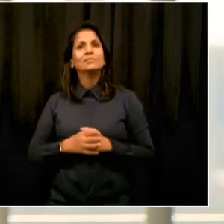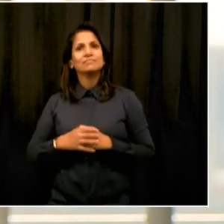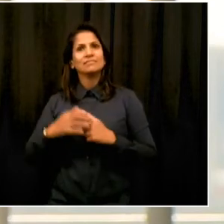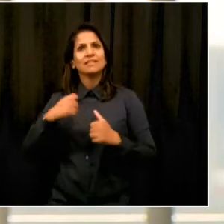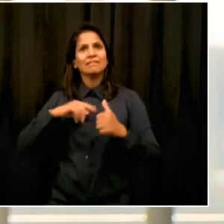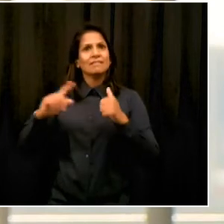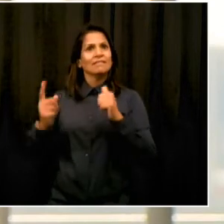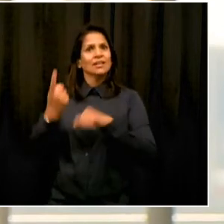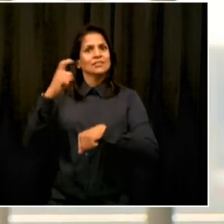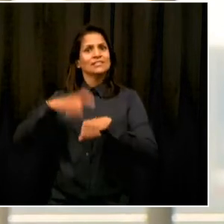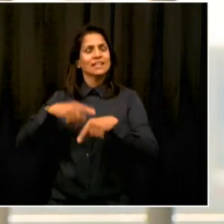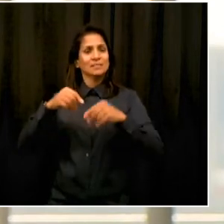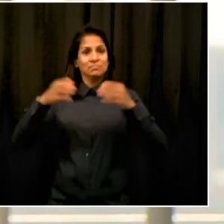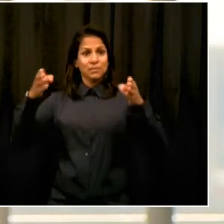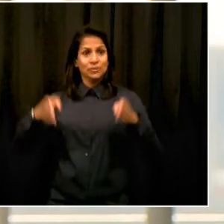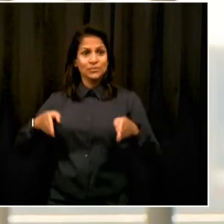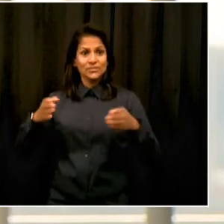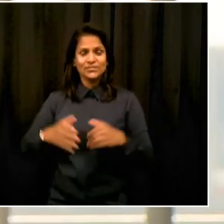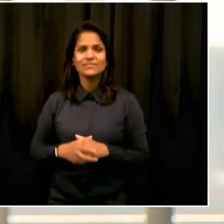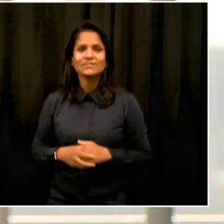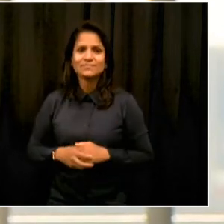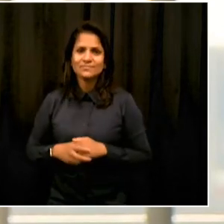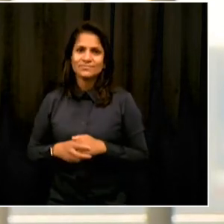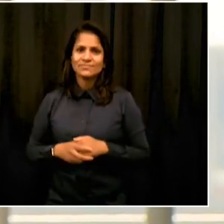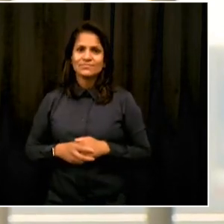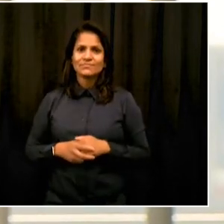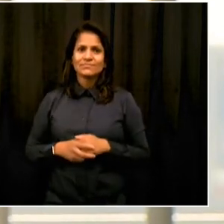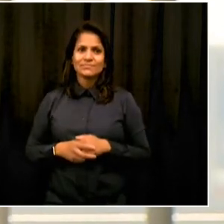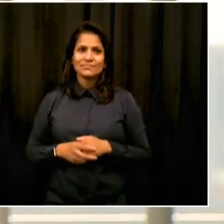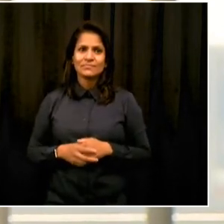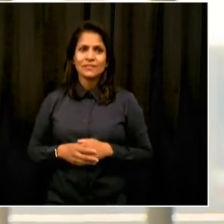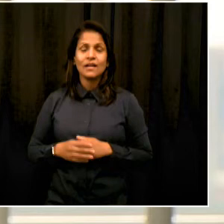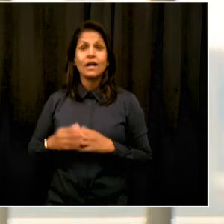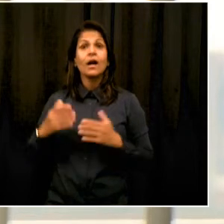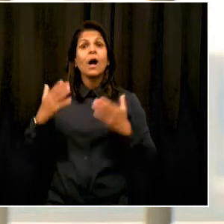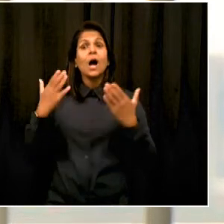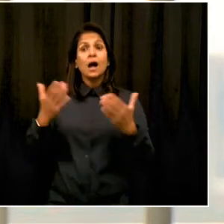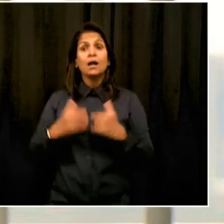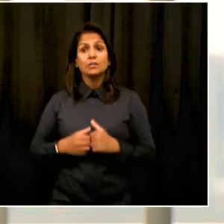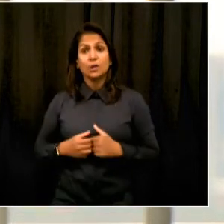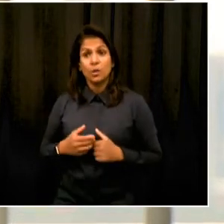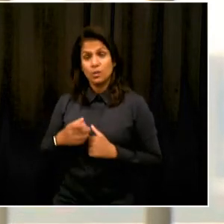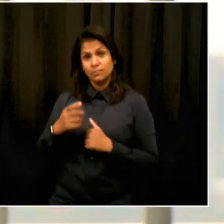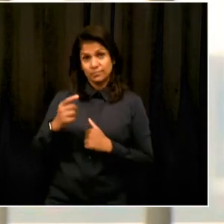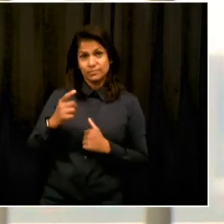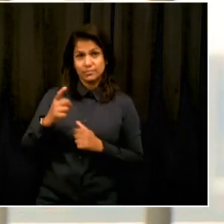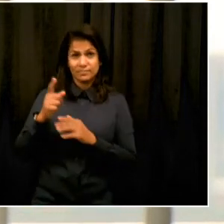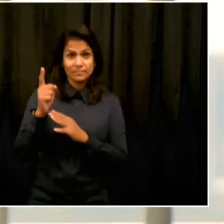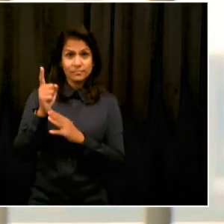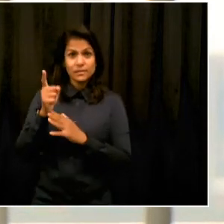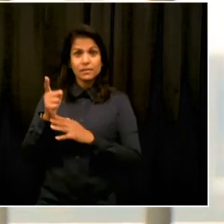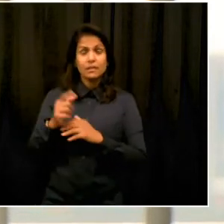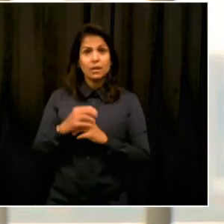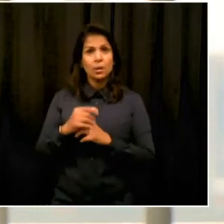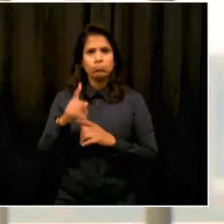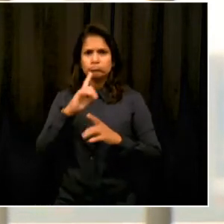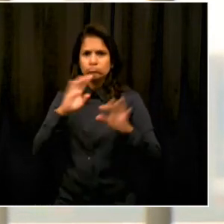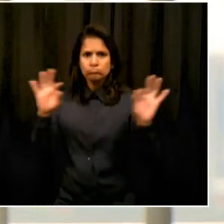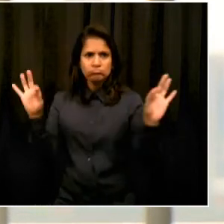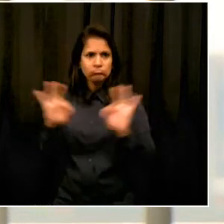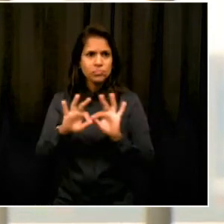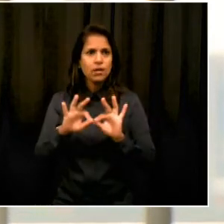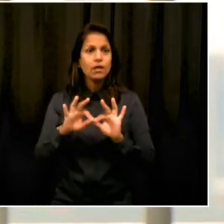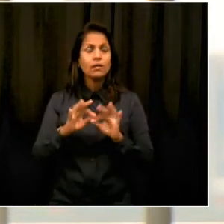to meet here at this particular moment, given how important this new facility is for New York and for our immediate coronavirus